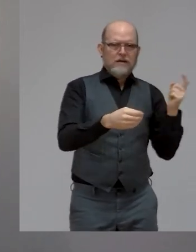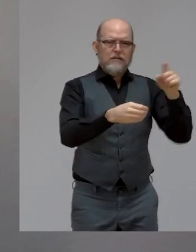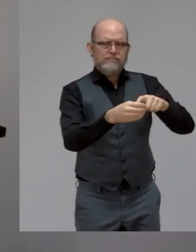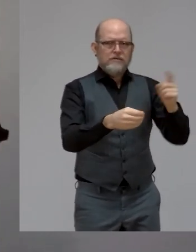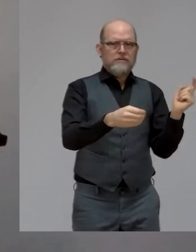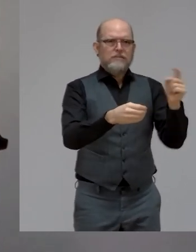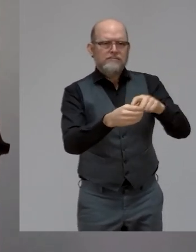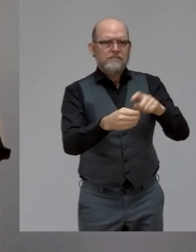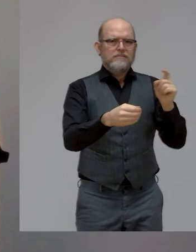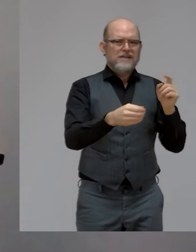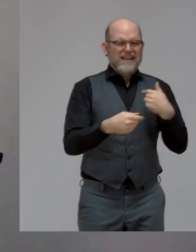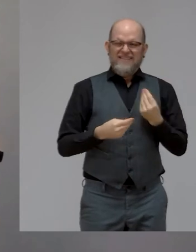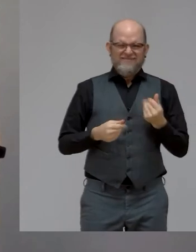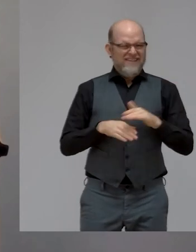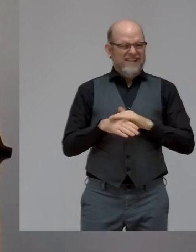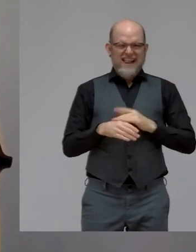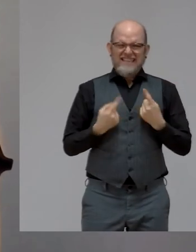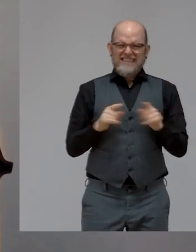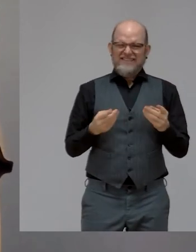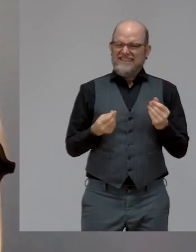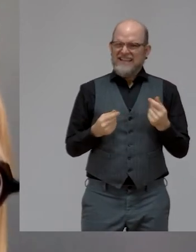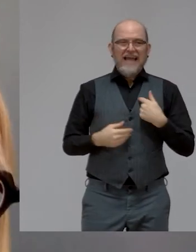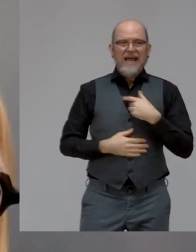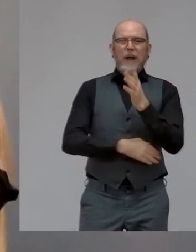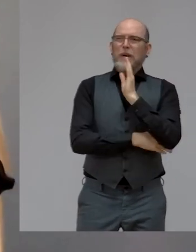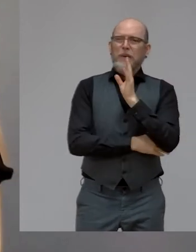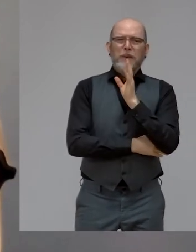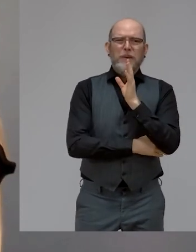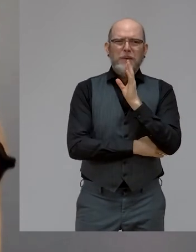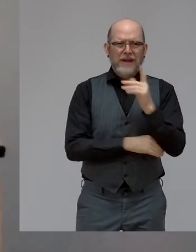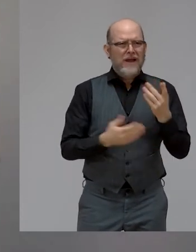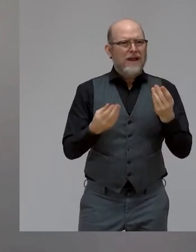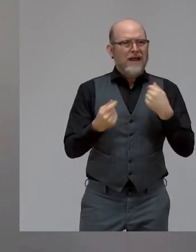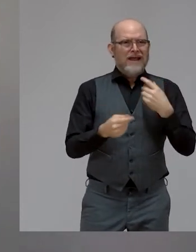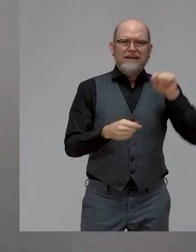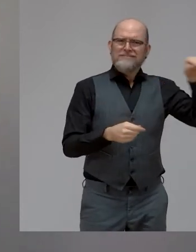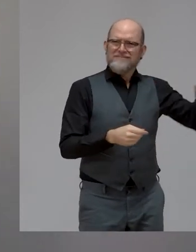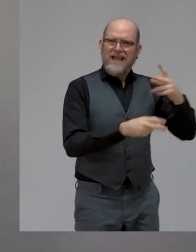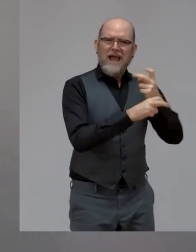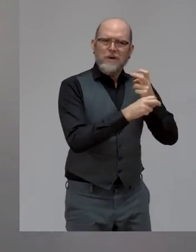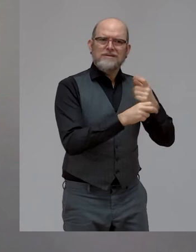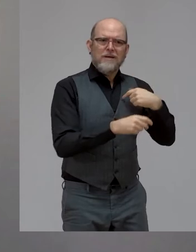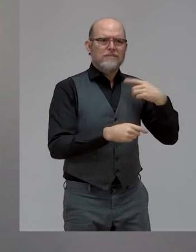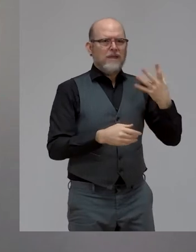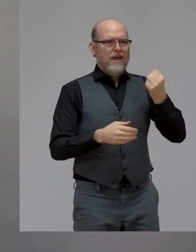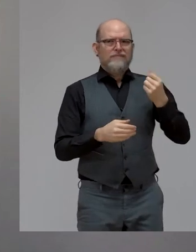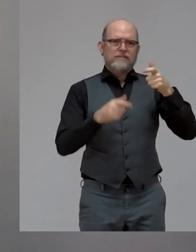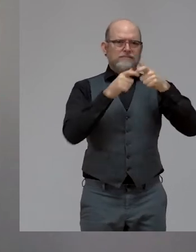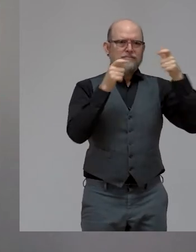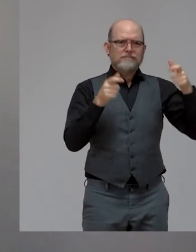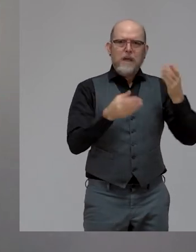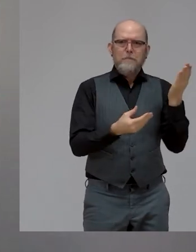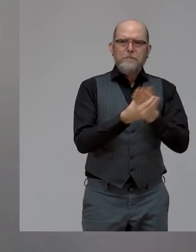did a keynote speech in the Raiffeisen Bank in Austria, and they are one of our valuable 500 companies now as of today, and we